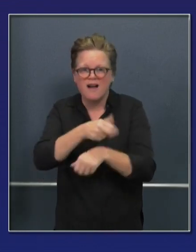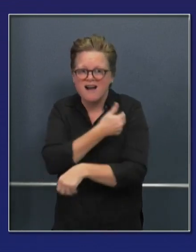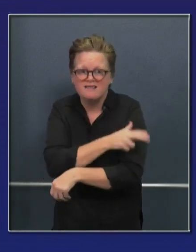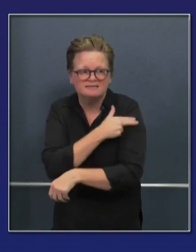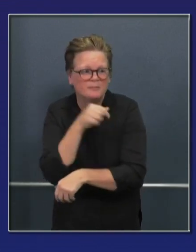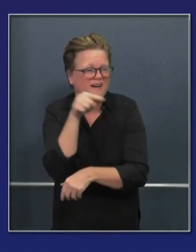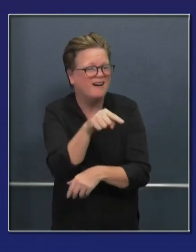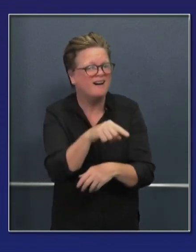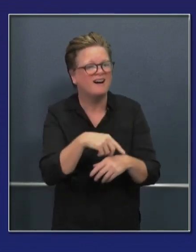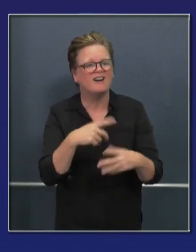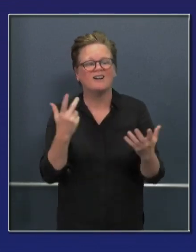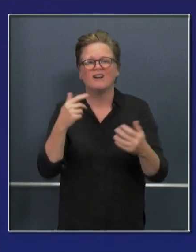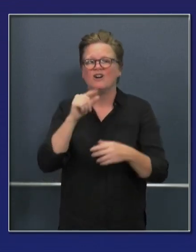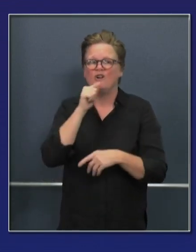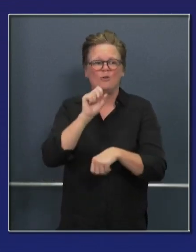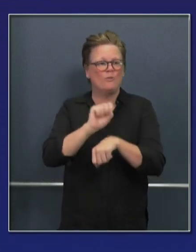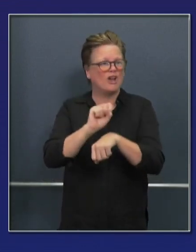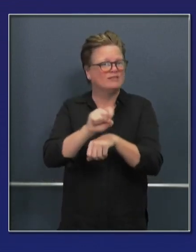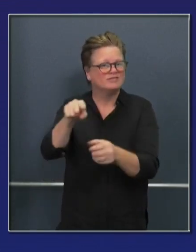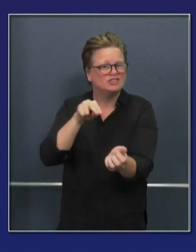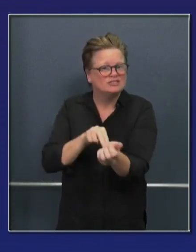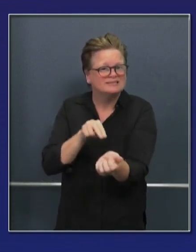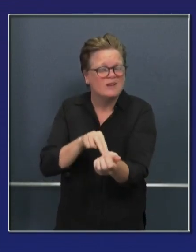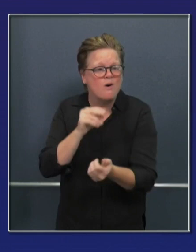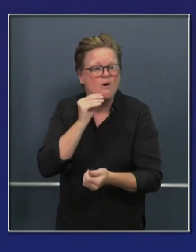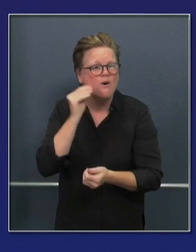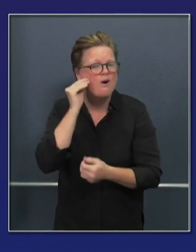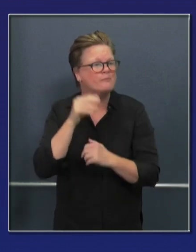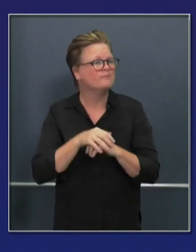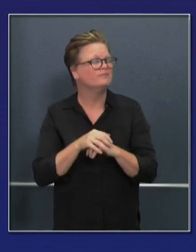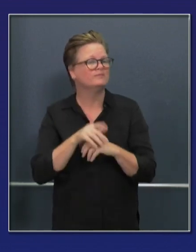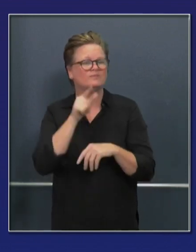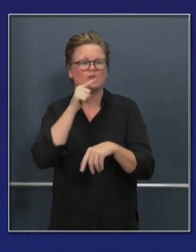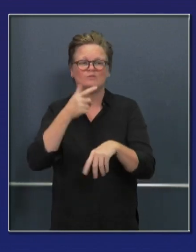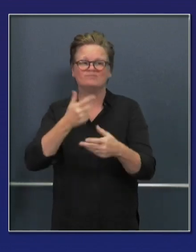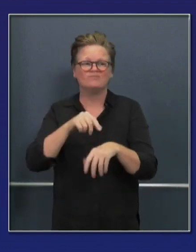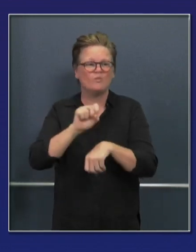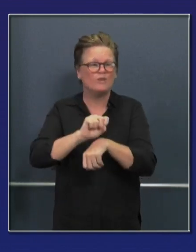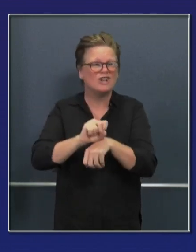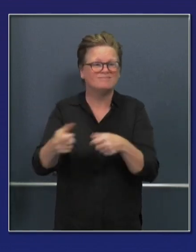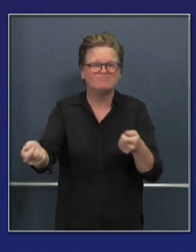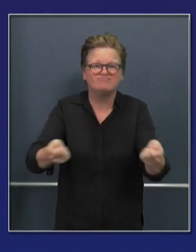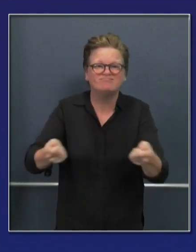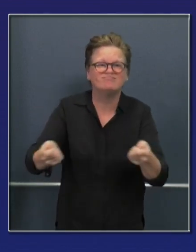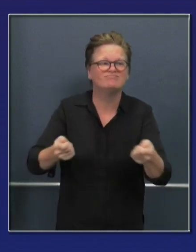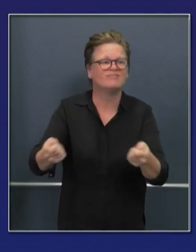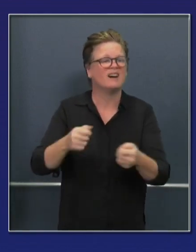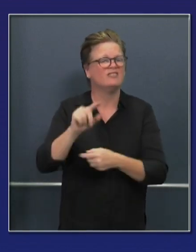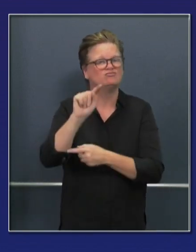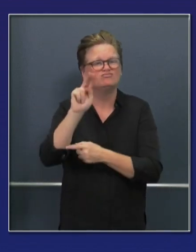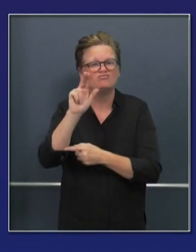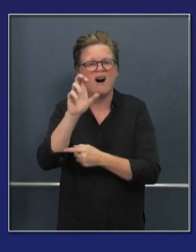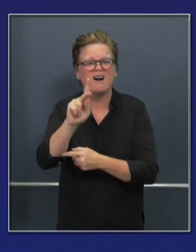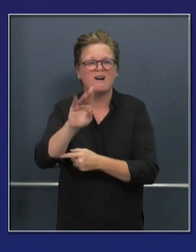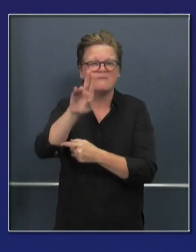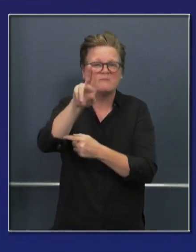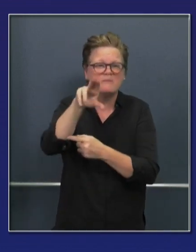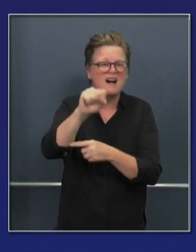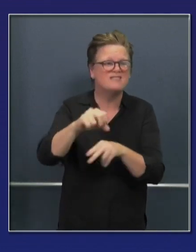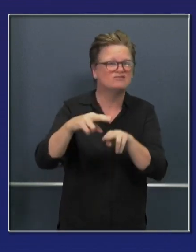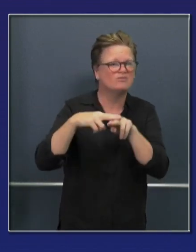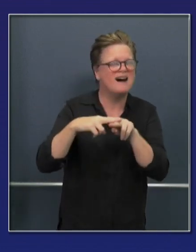but also our transit workers, our grocery workers, our truck drivers, and the like. And so we have been working overtime